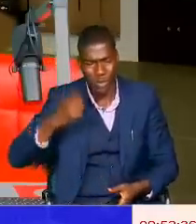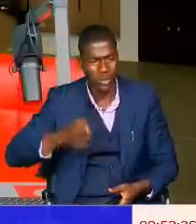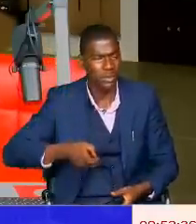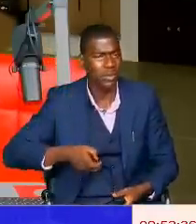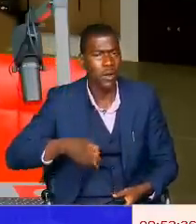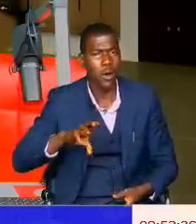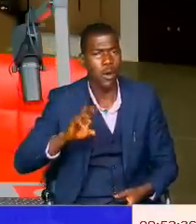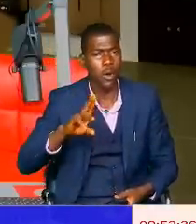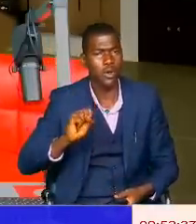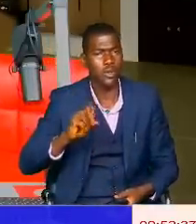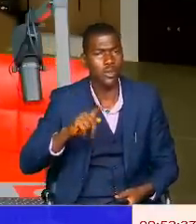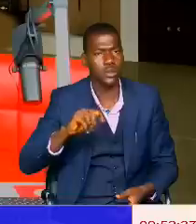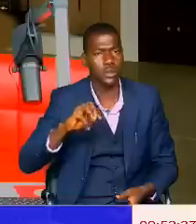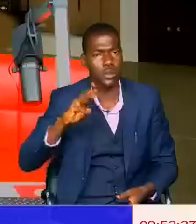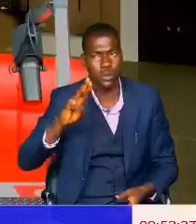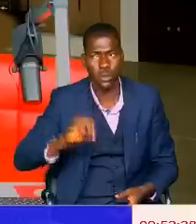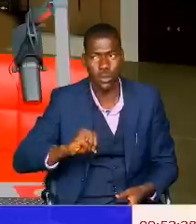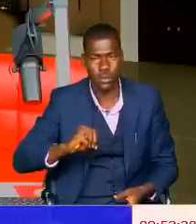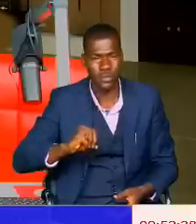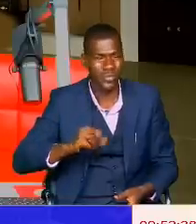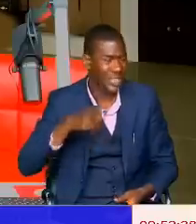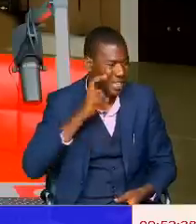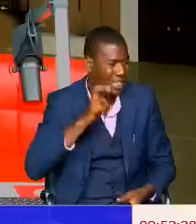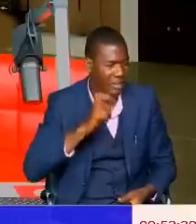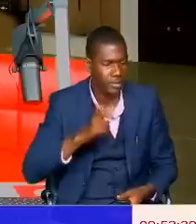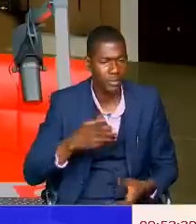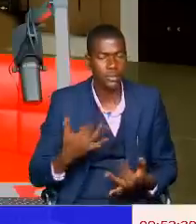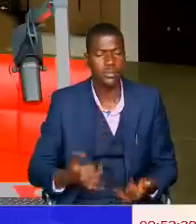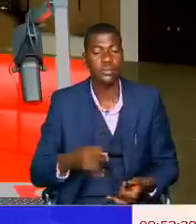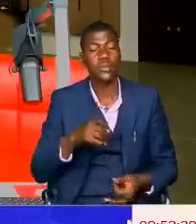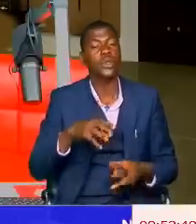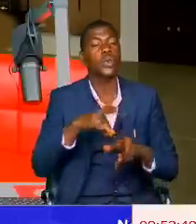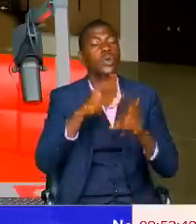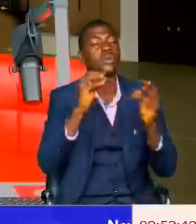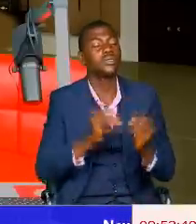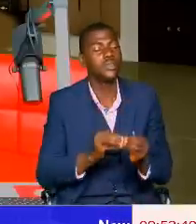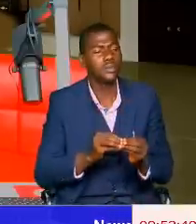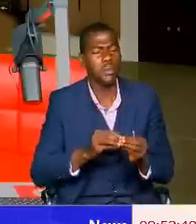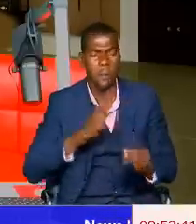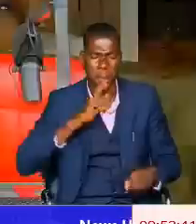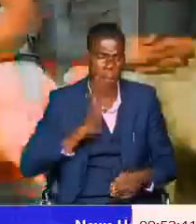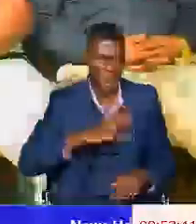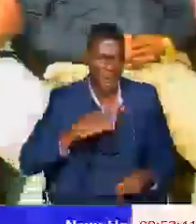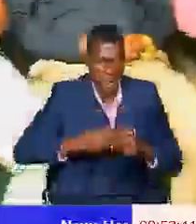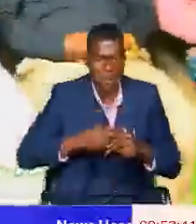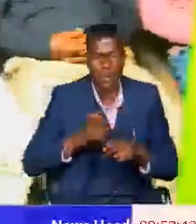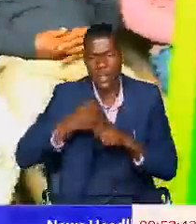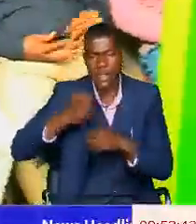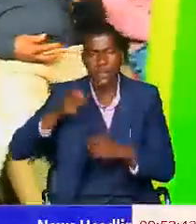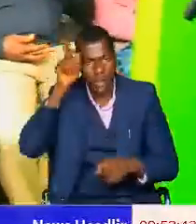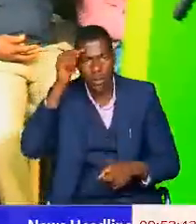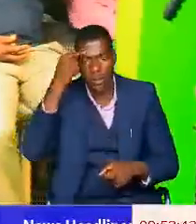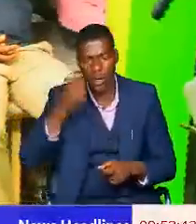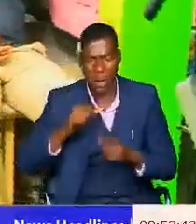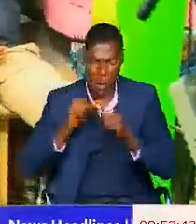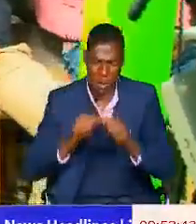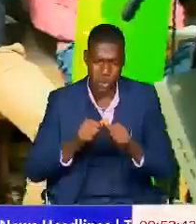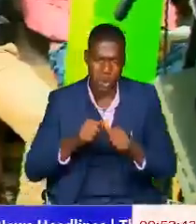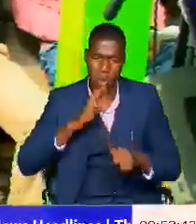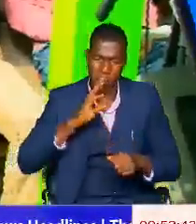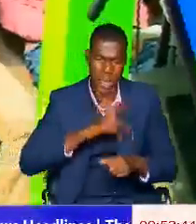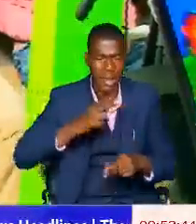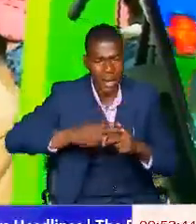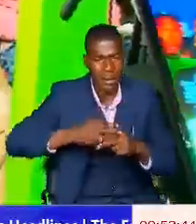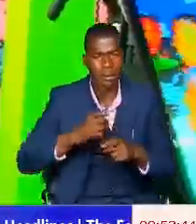See, custom don't give this government bad name already. And they continue to give government the bad